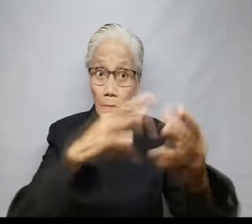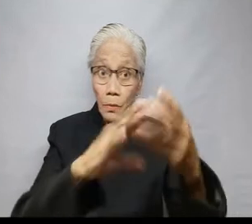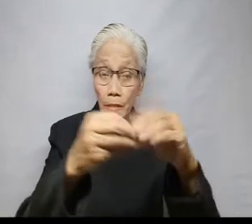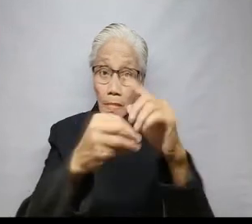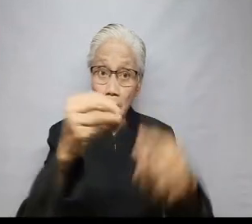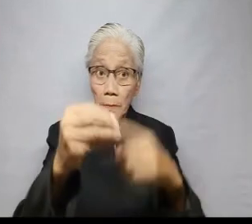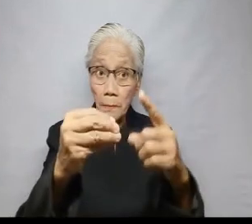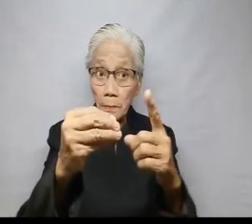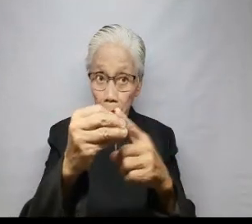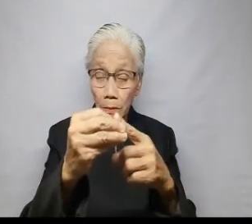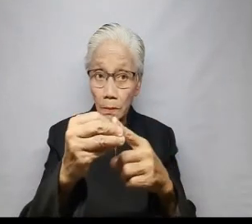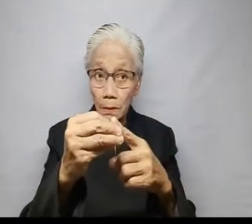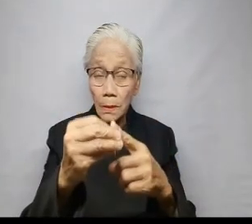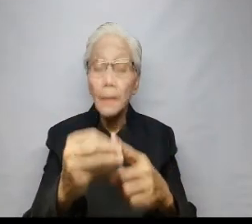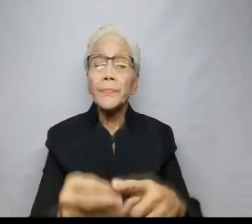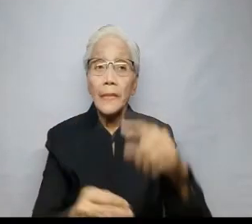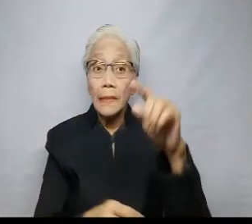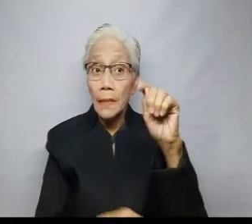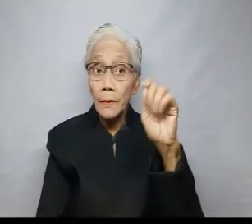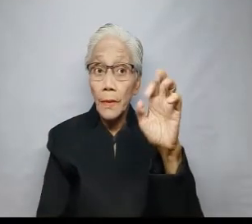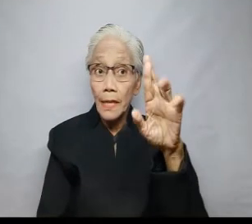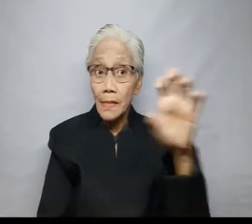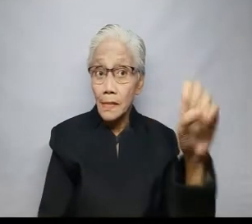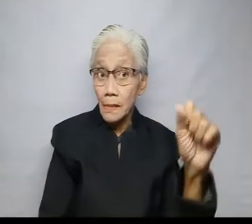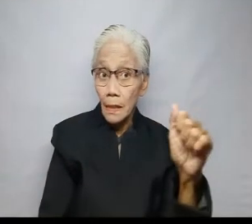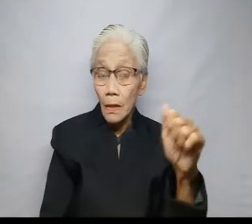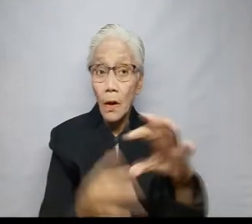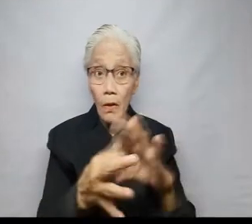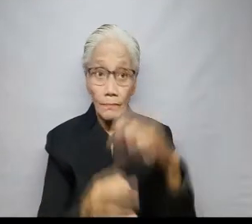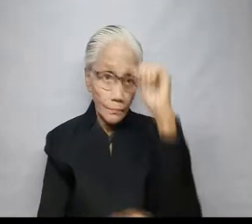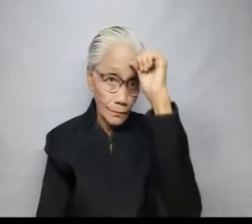The first story is about Saint Teresa of Calcutta.